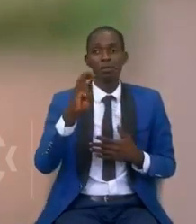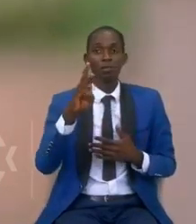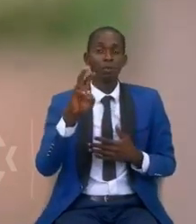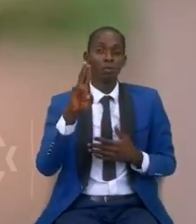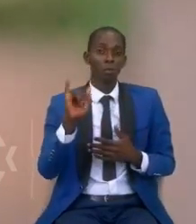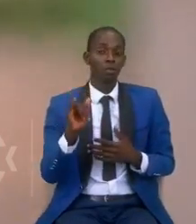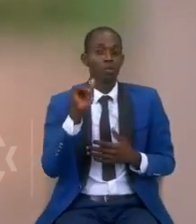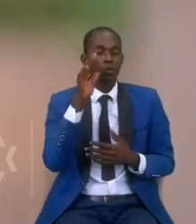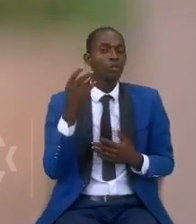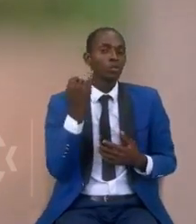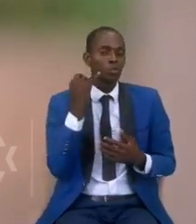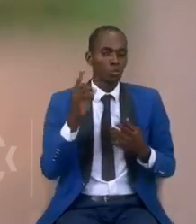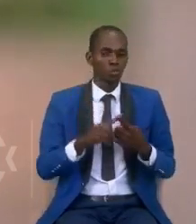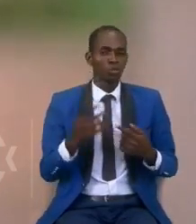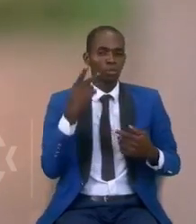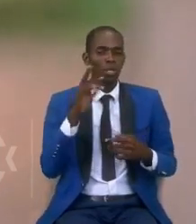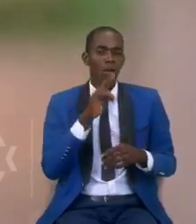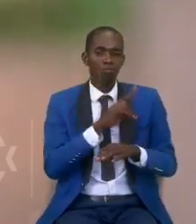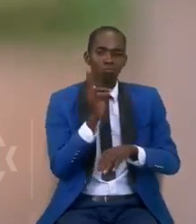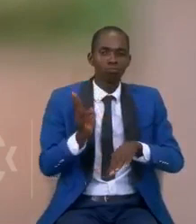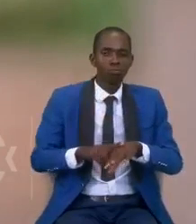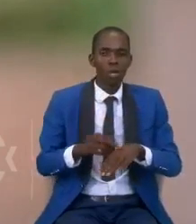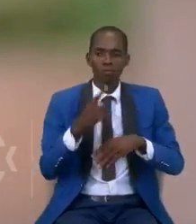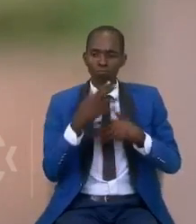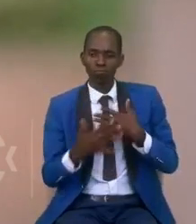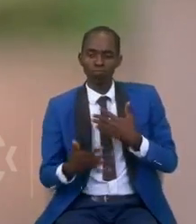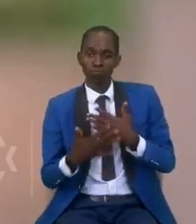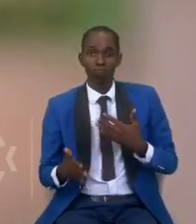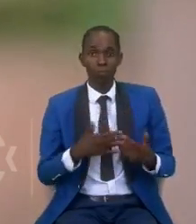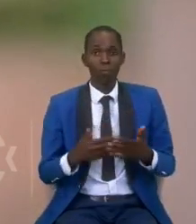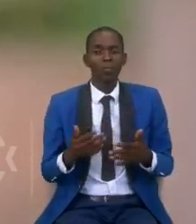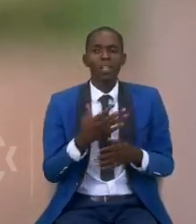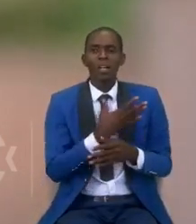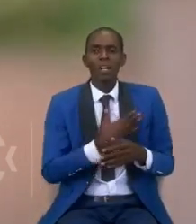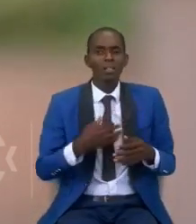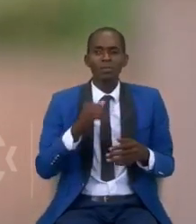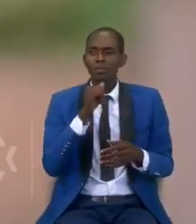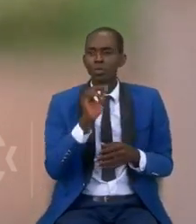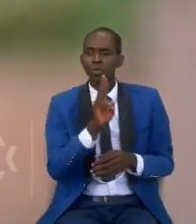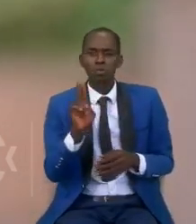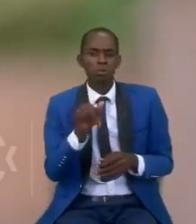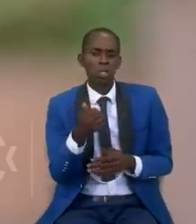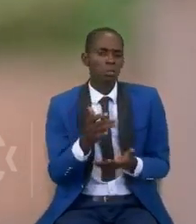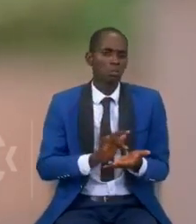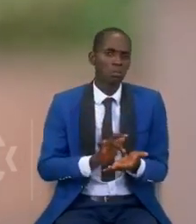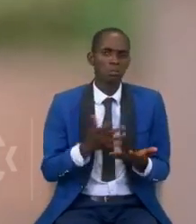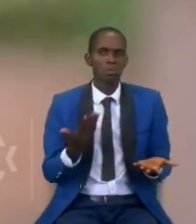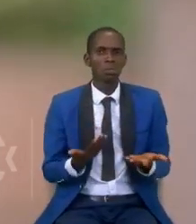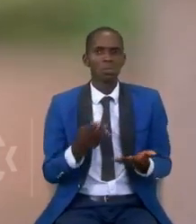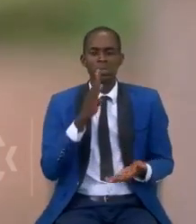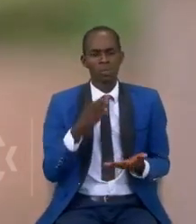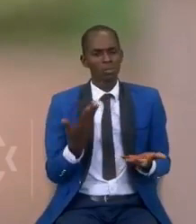because I didn't take any medication. I thought maybe it's delaying. So after some time, I